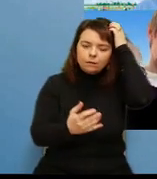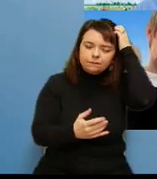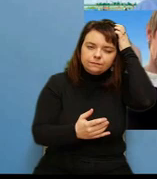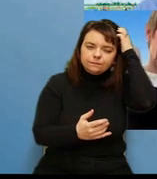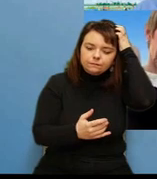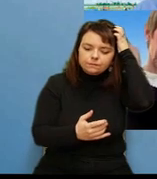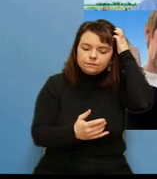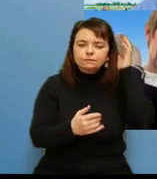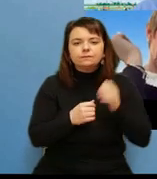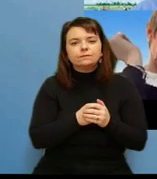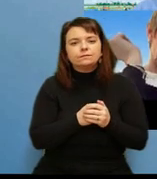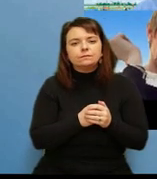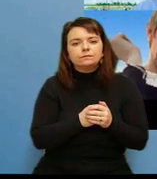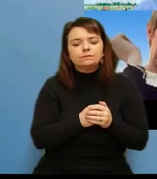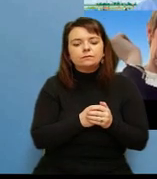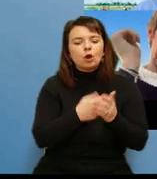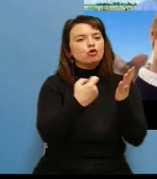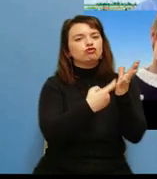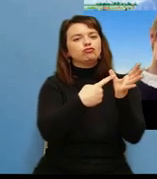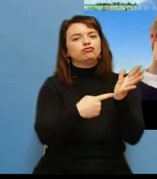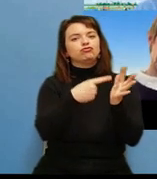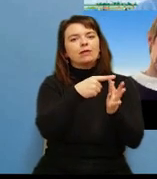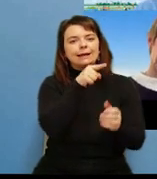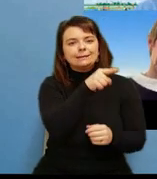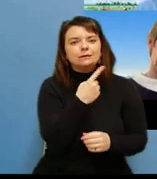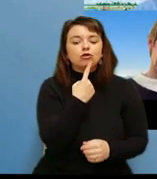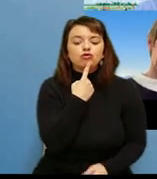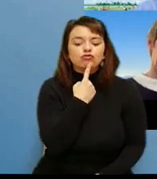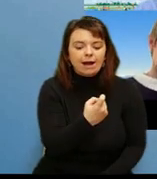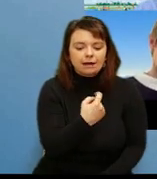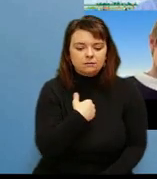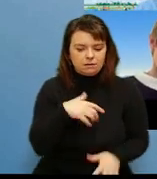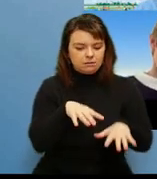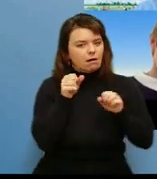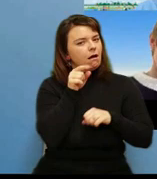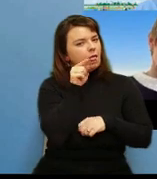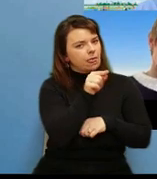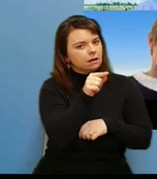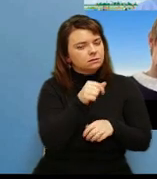start with where we've got a red, which is